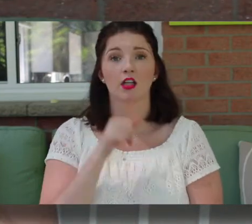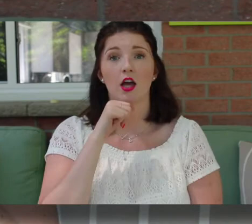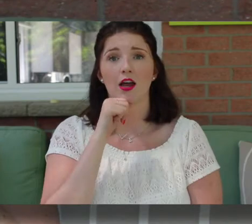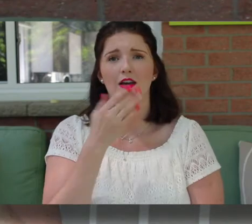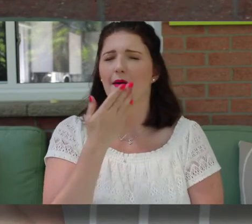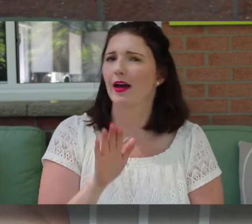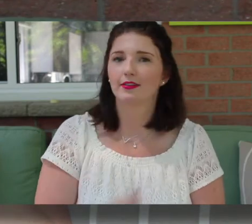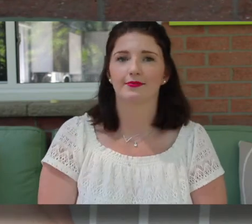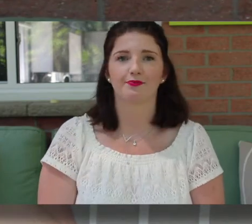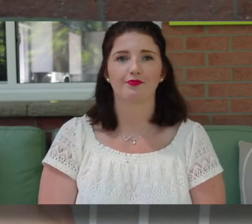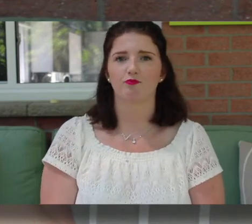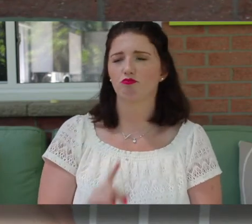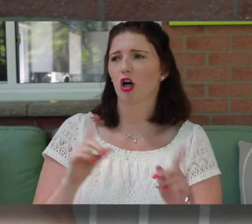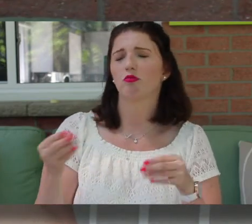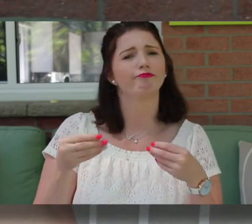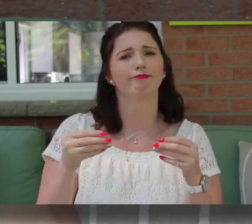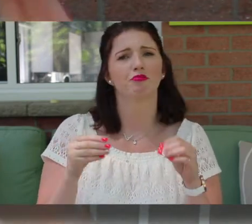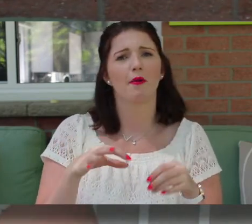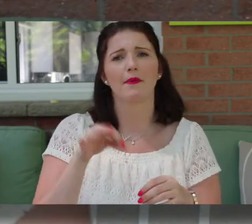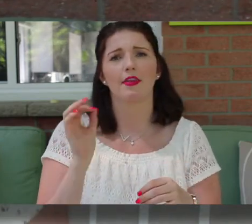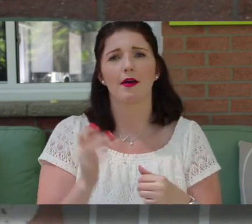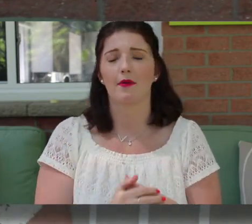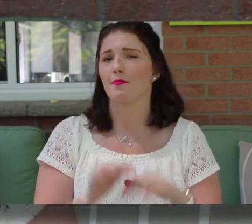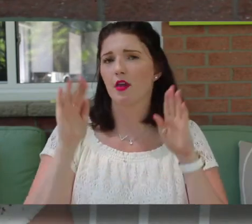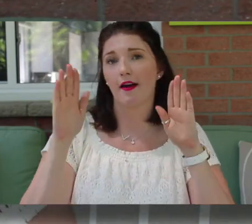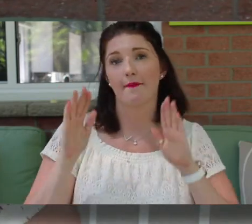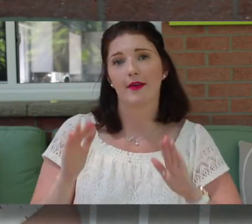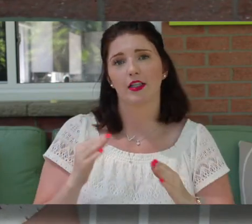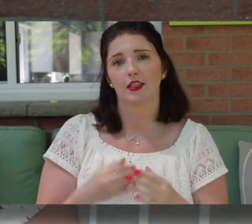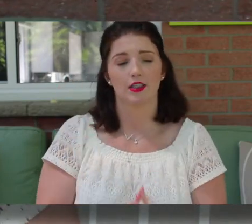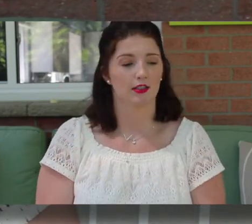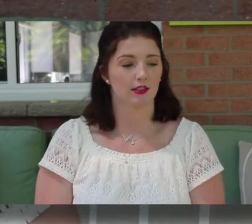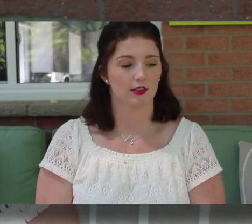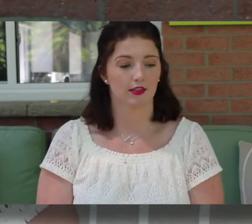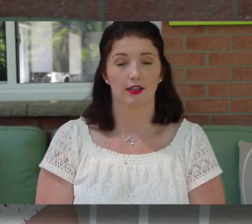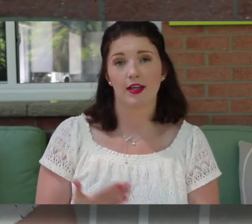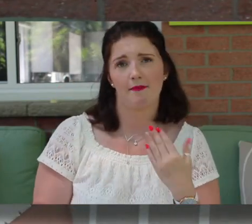these for the rest of the day actually when I go out and run some errands.